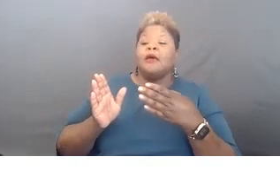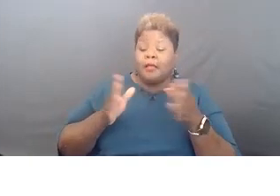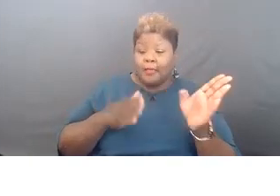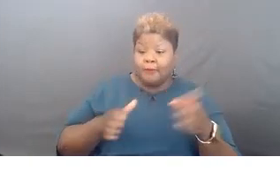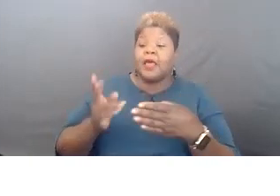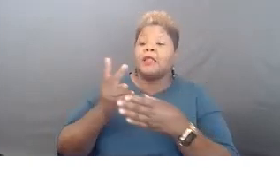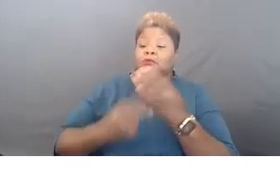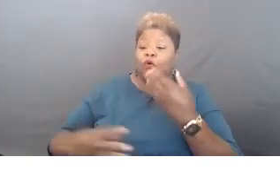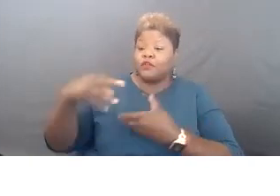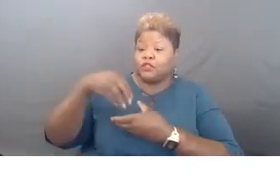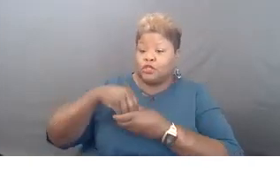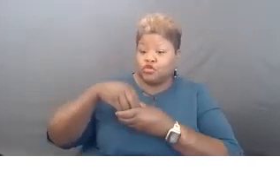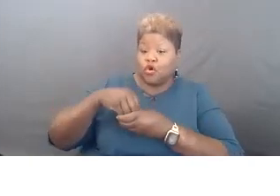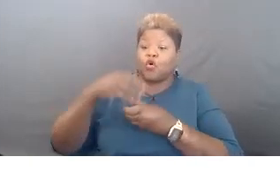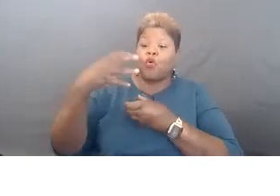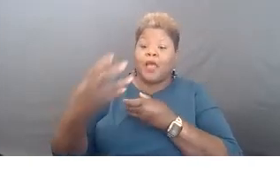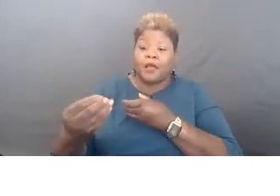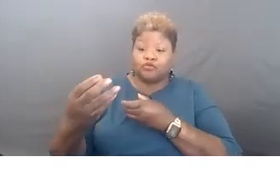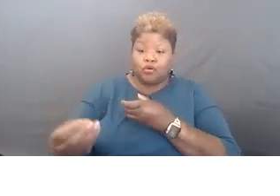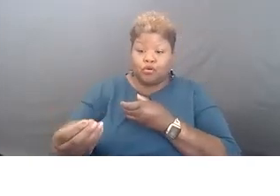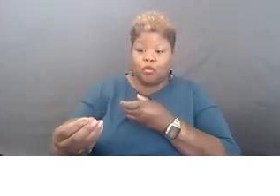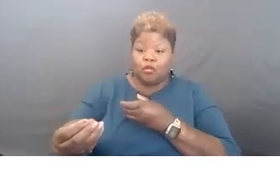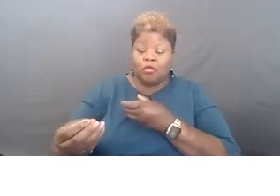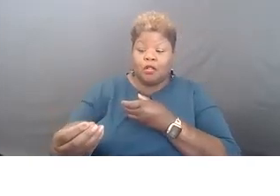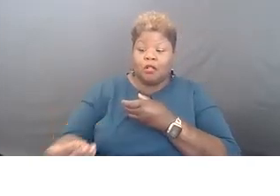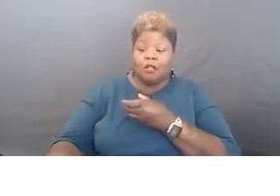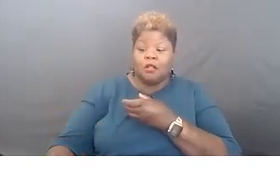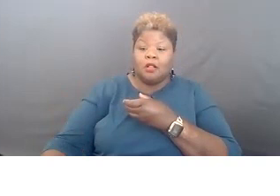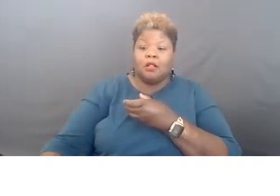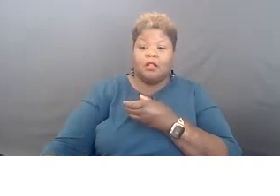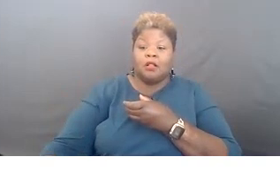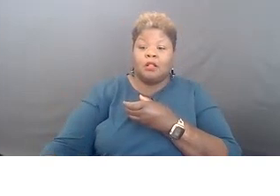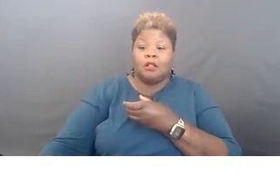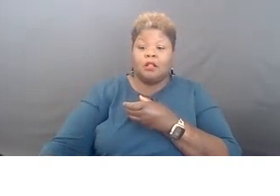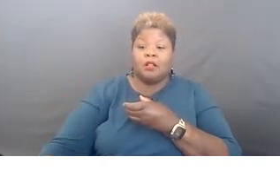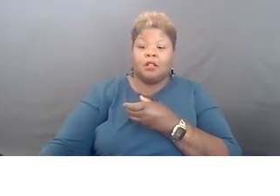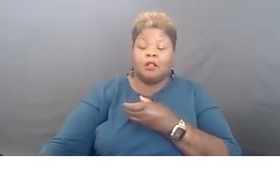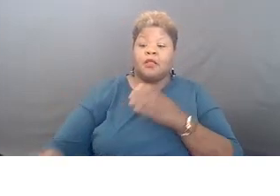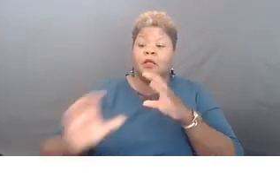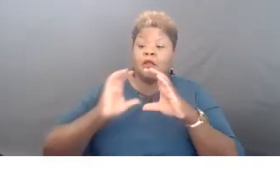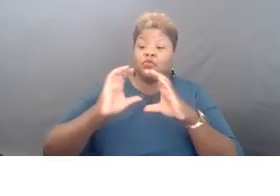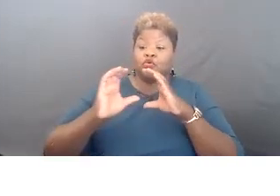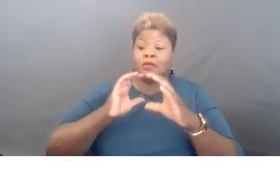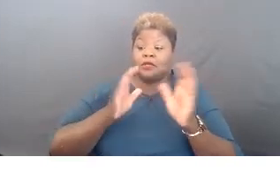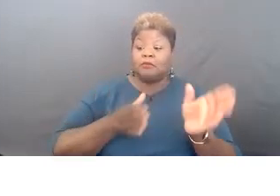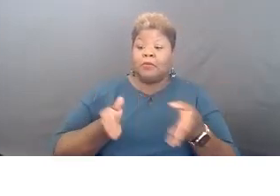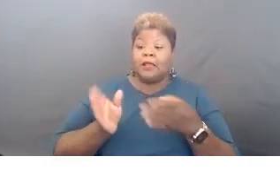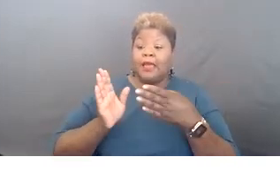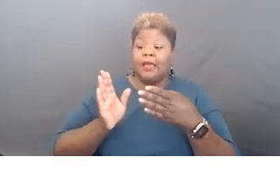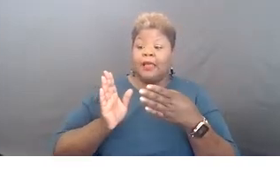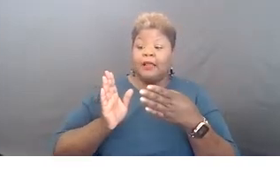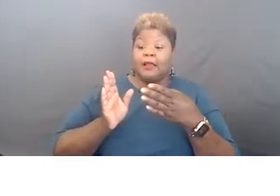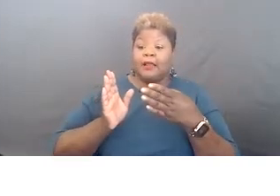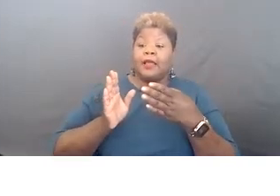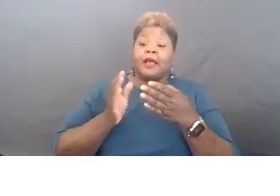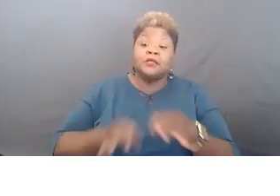both internal and external. And in this communication plan, it's of